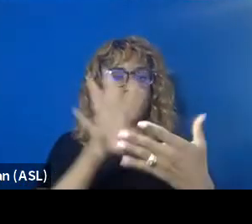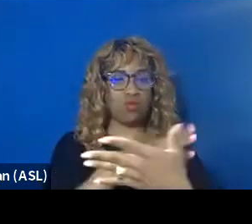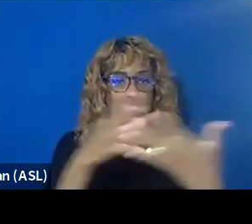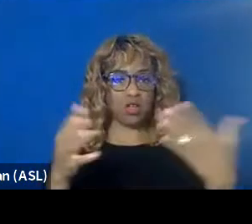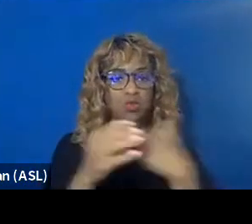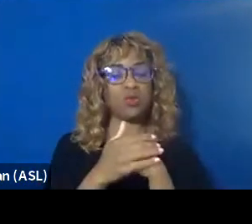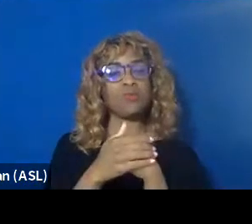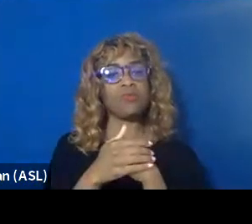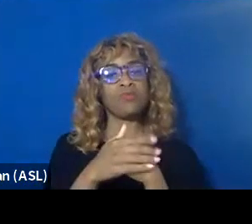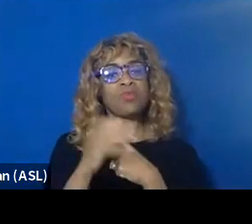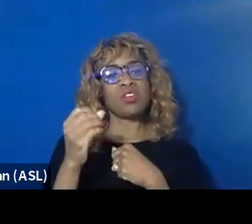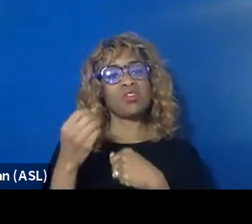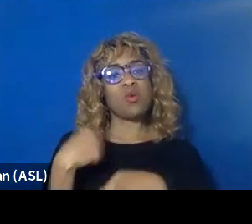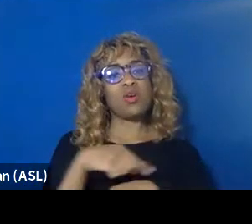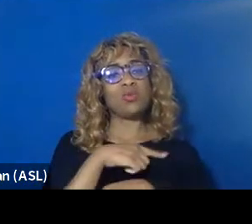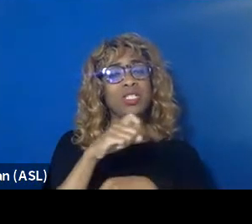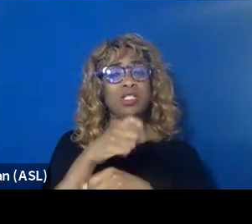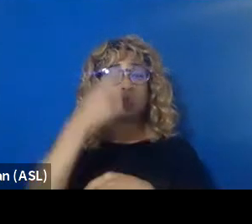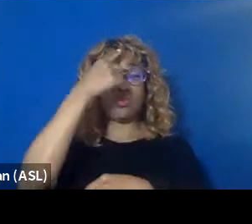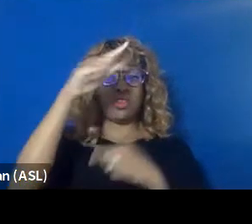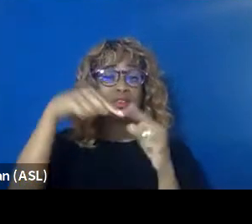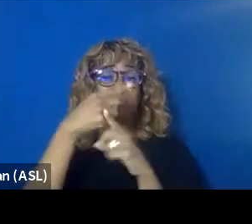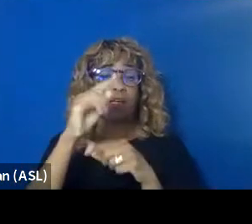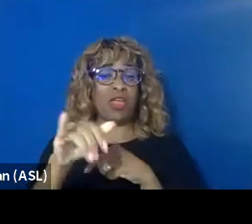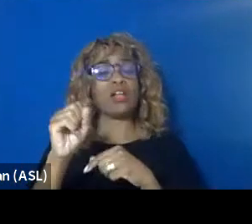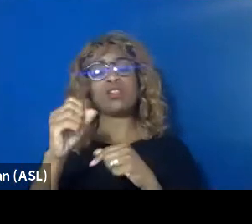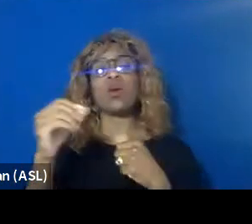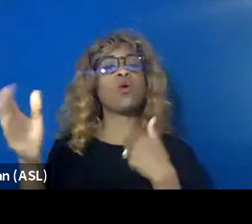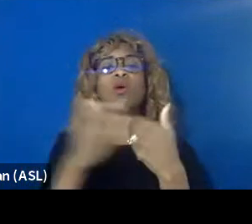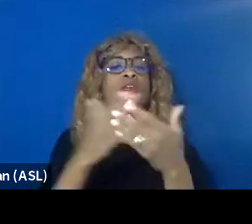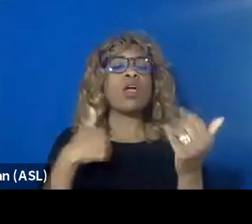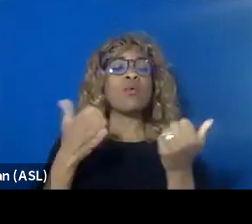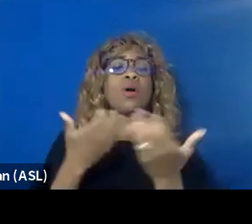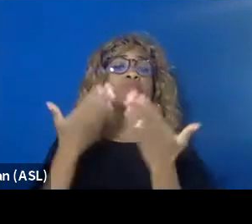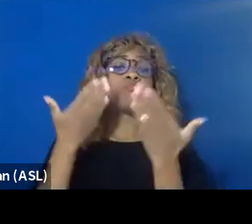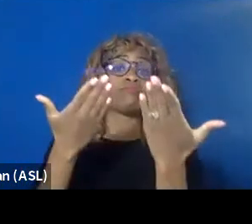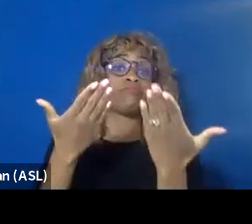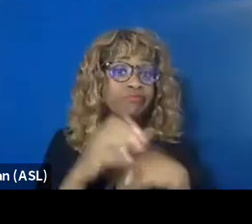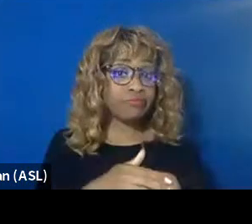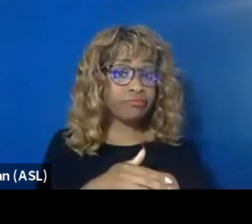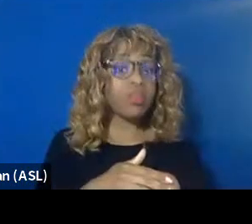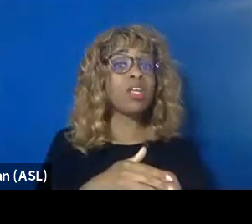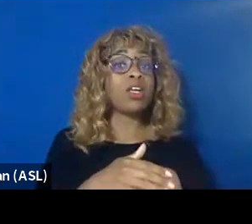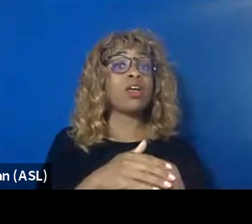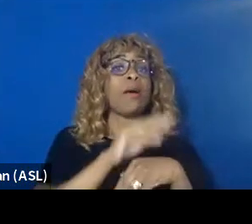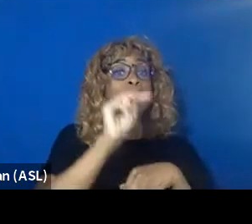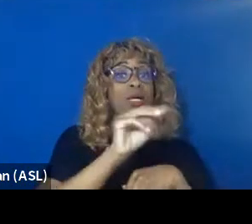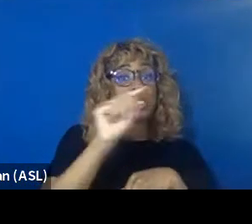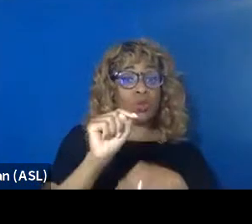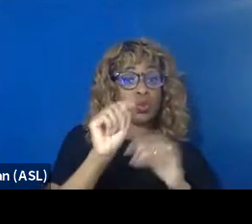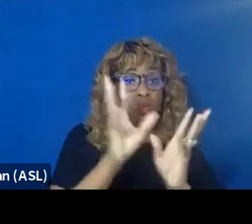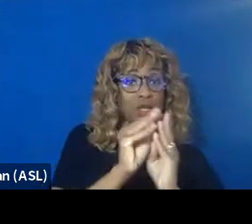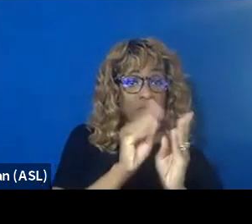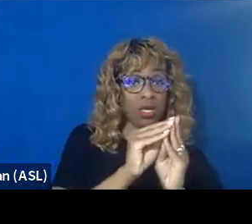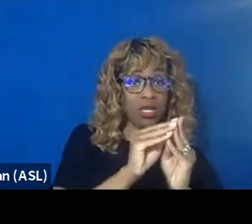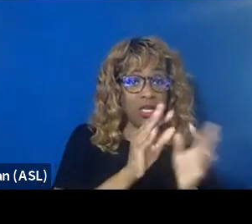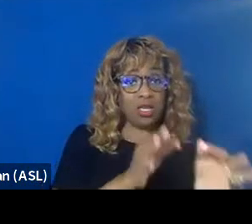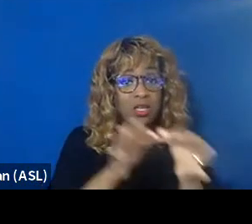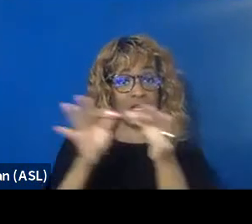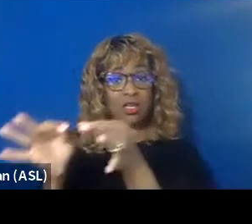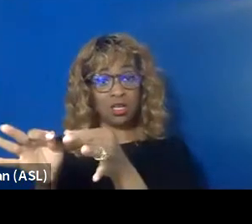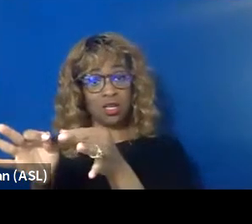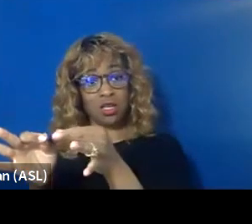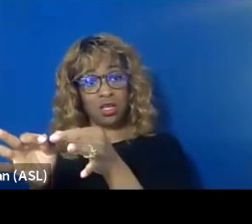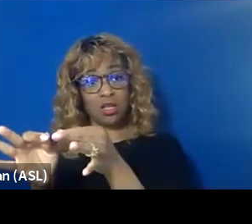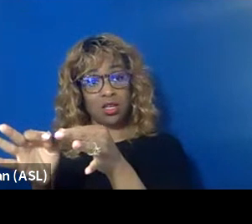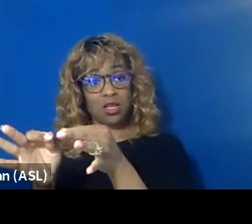and we need to take that into account. So anyways, I'd like to put that motion forward that we take the Monday and Tuesday, so we